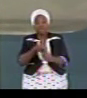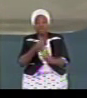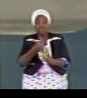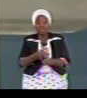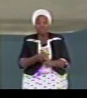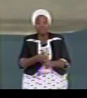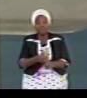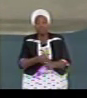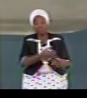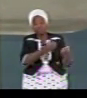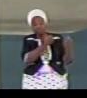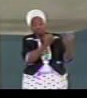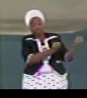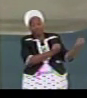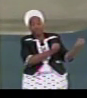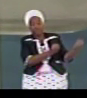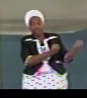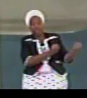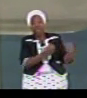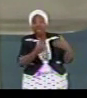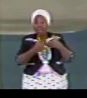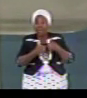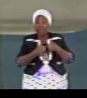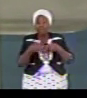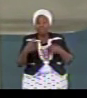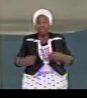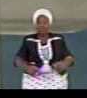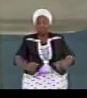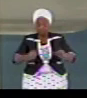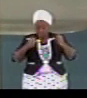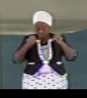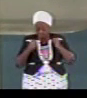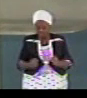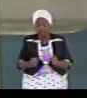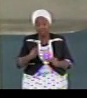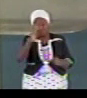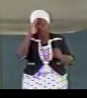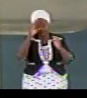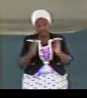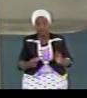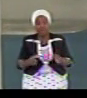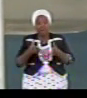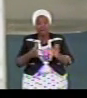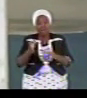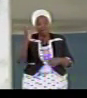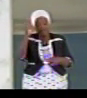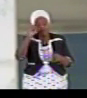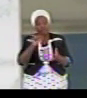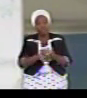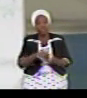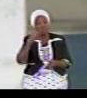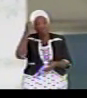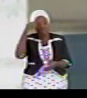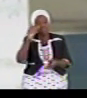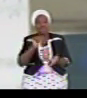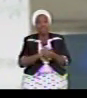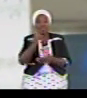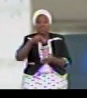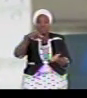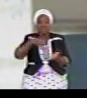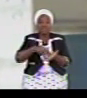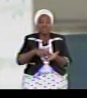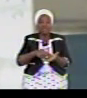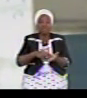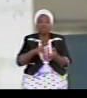having a firm decision, let him that thinketh he standeth, there is no problem, there is